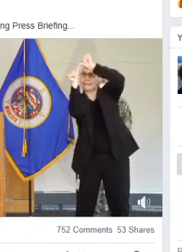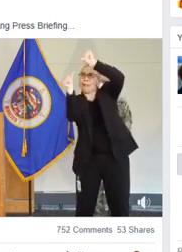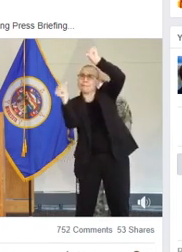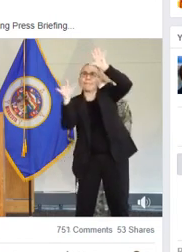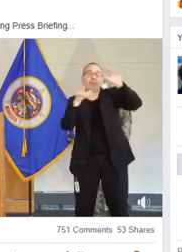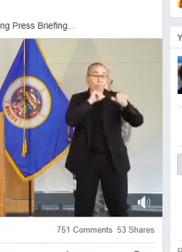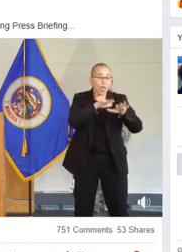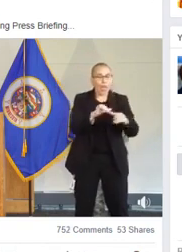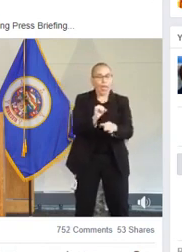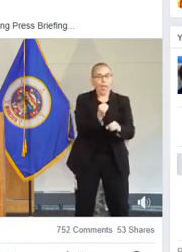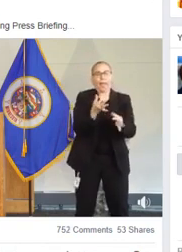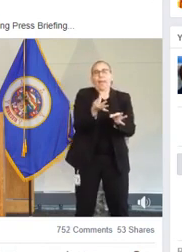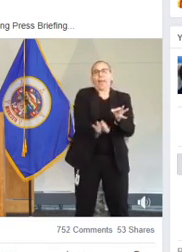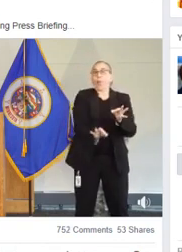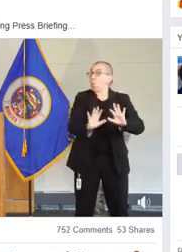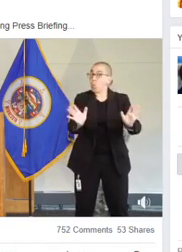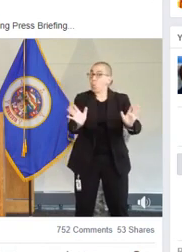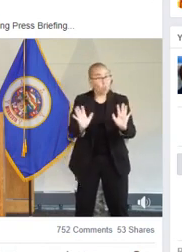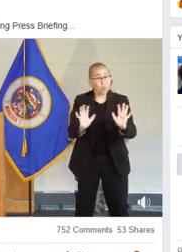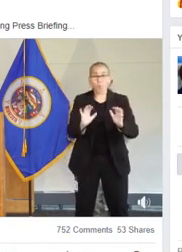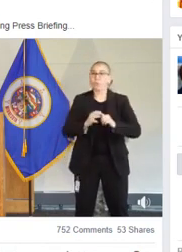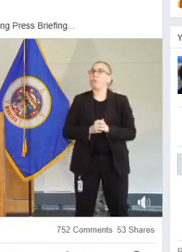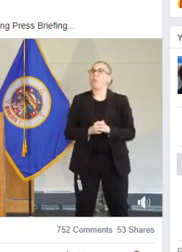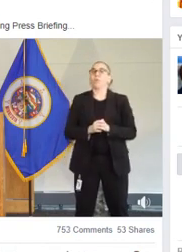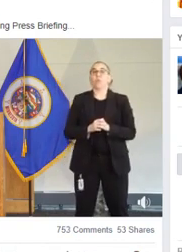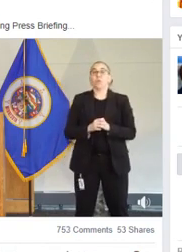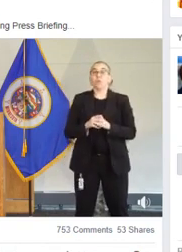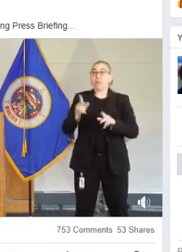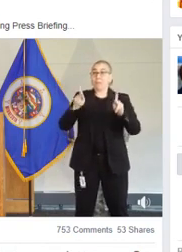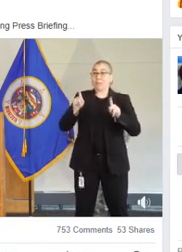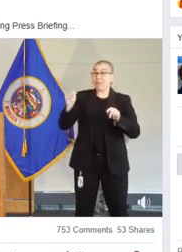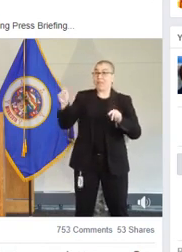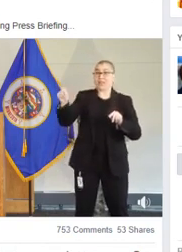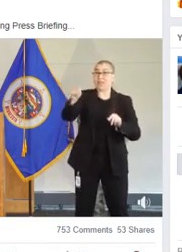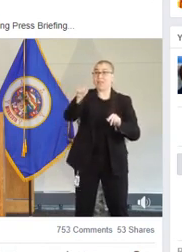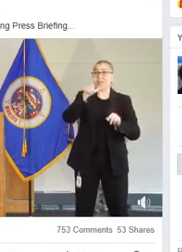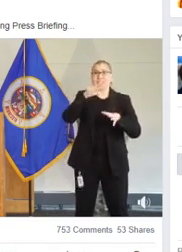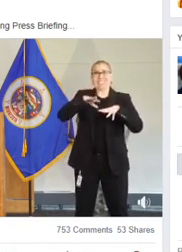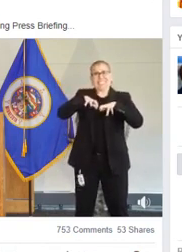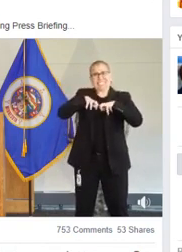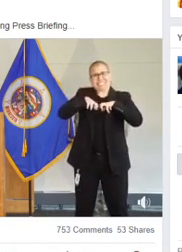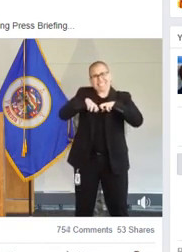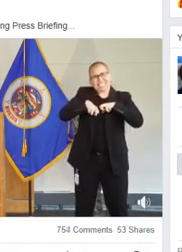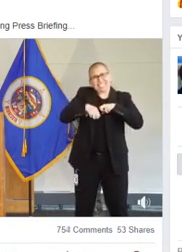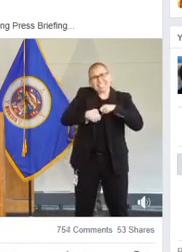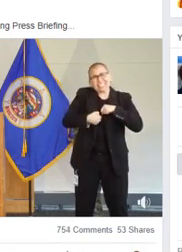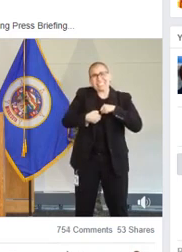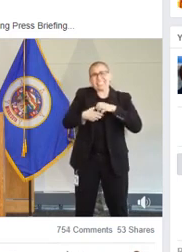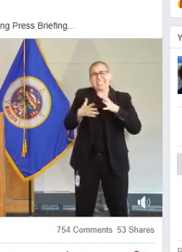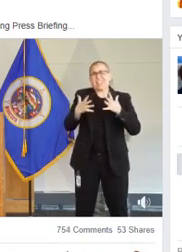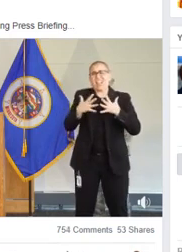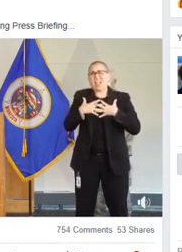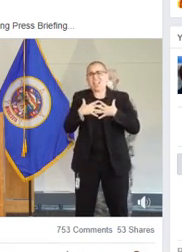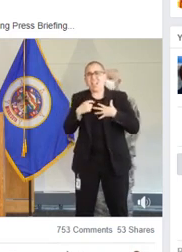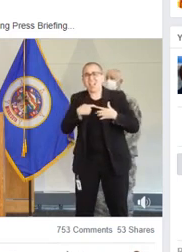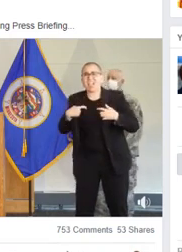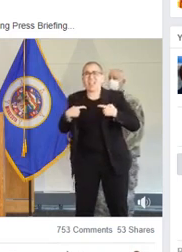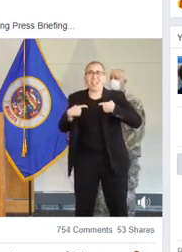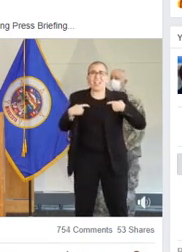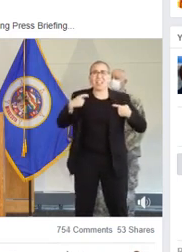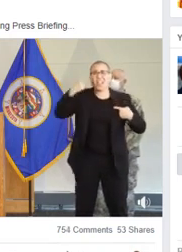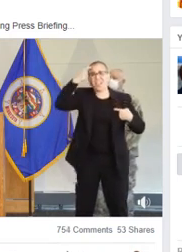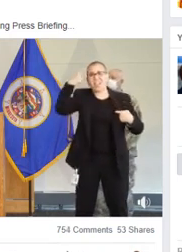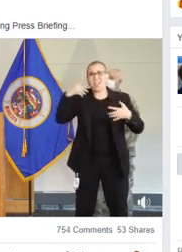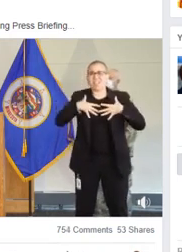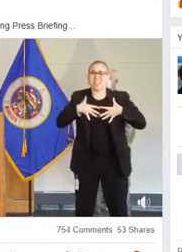society that leaves so many people behind based on their historical legacy of